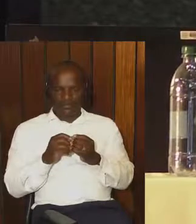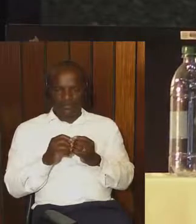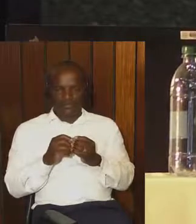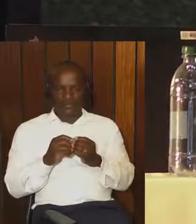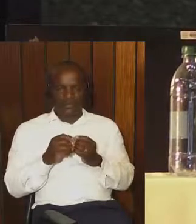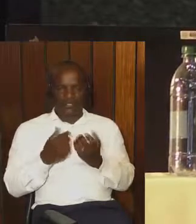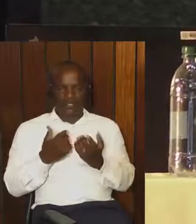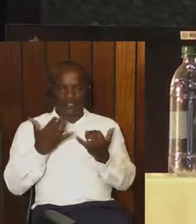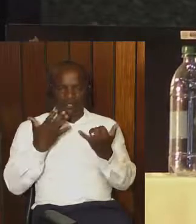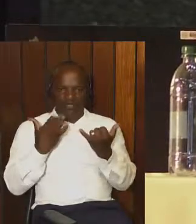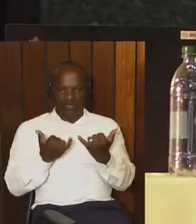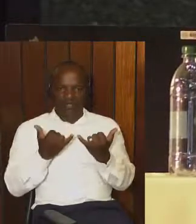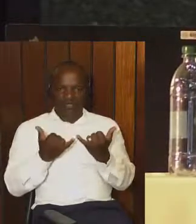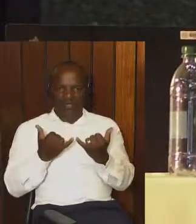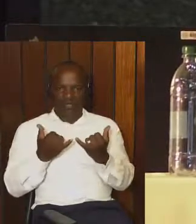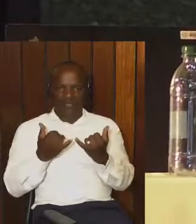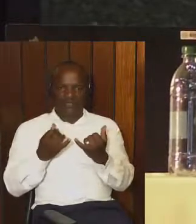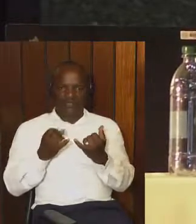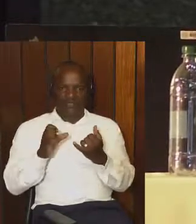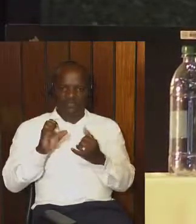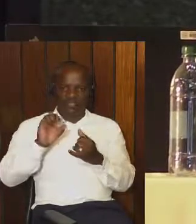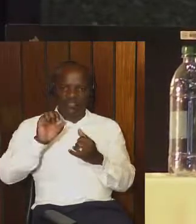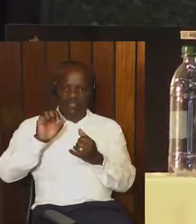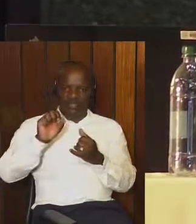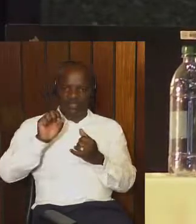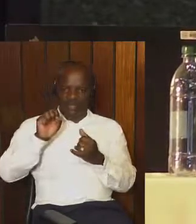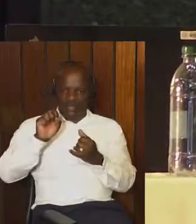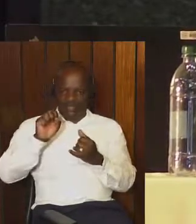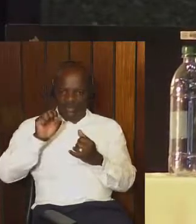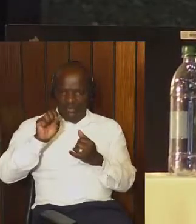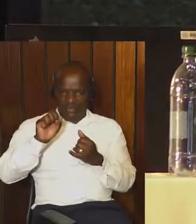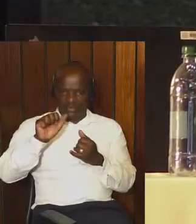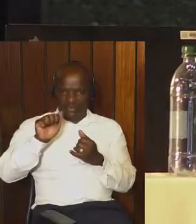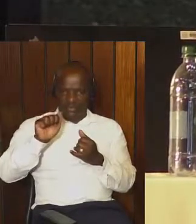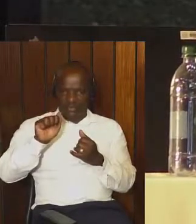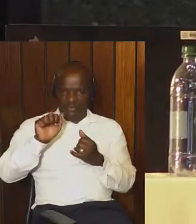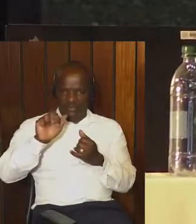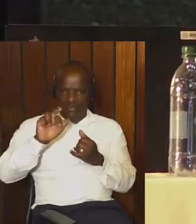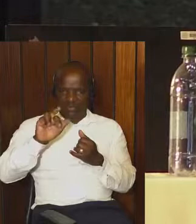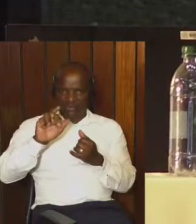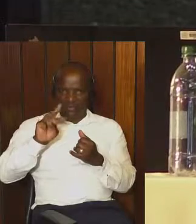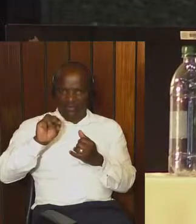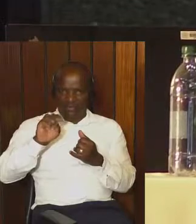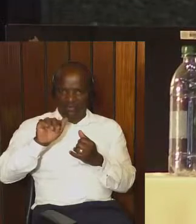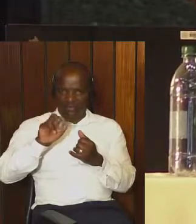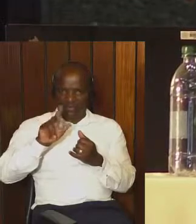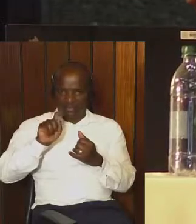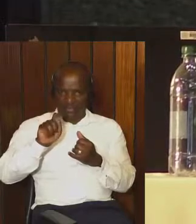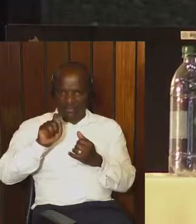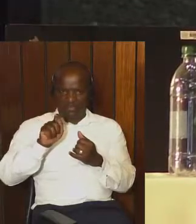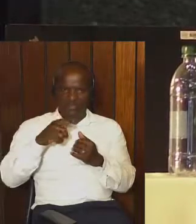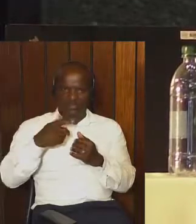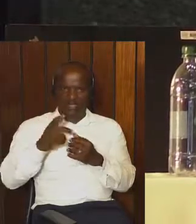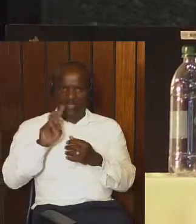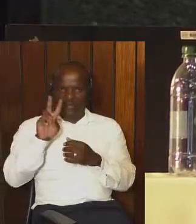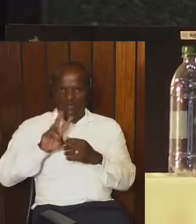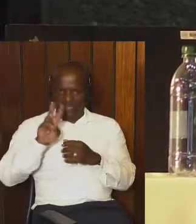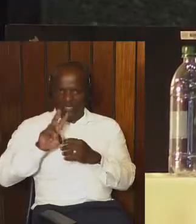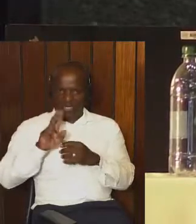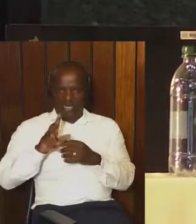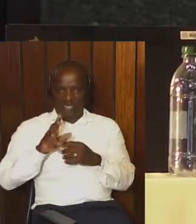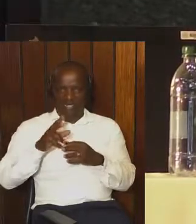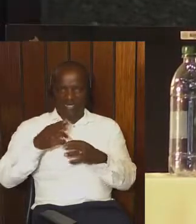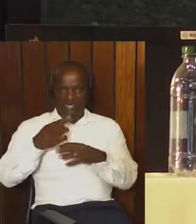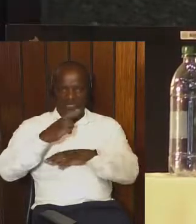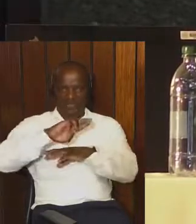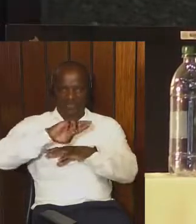weekends where 5 regions in your area here, we got Vereeniging regional office, where